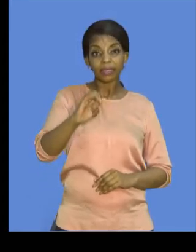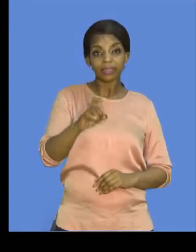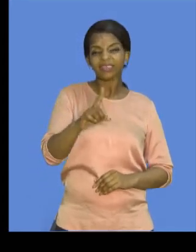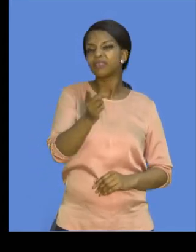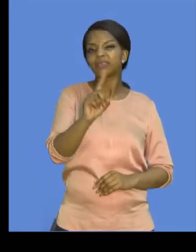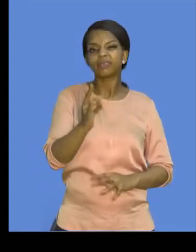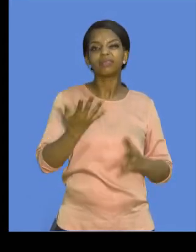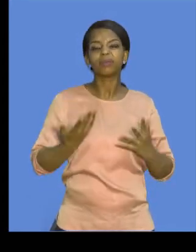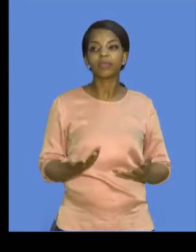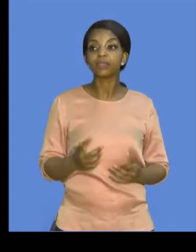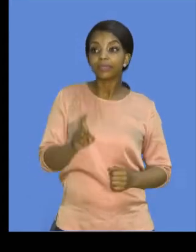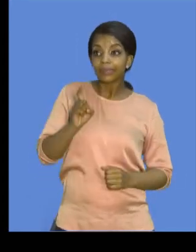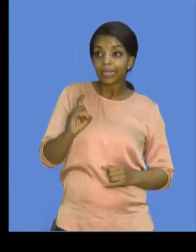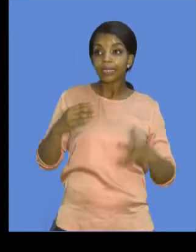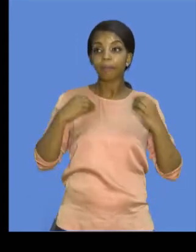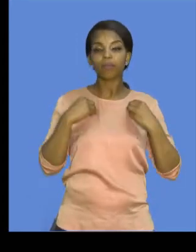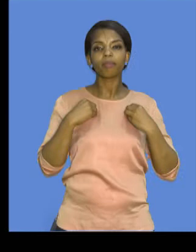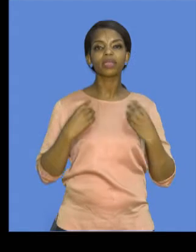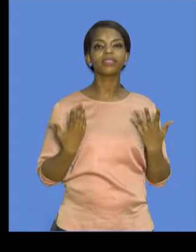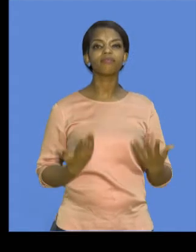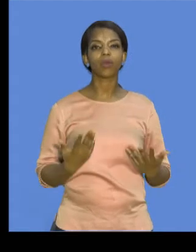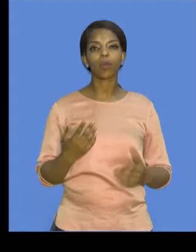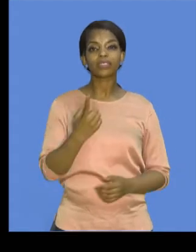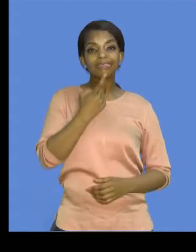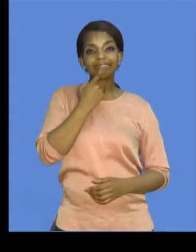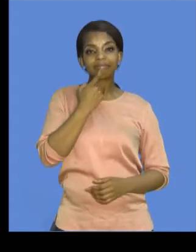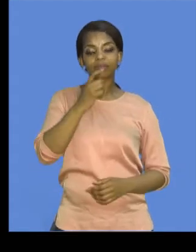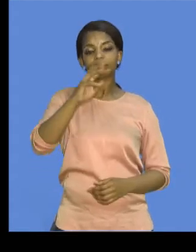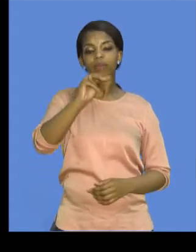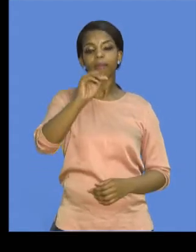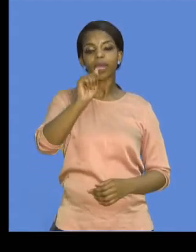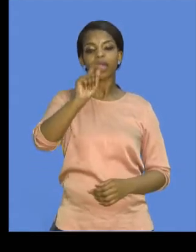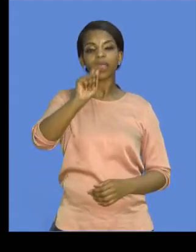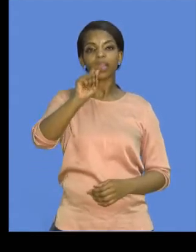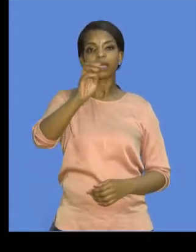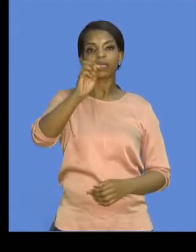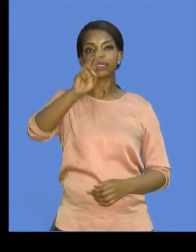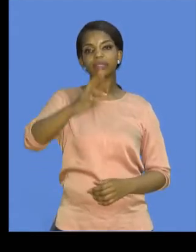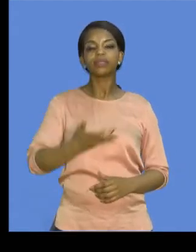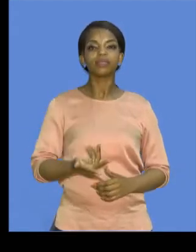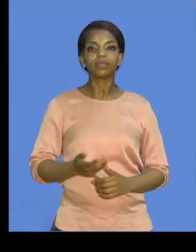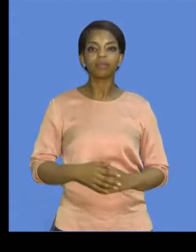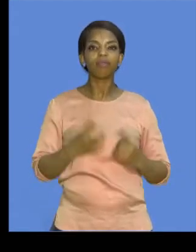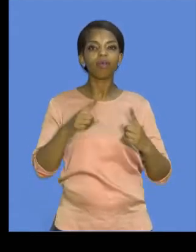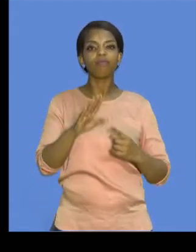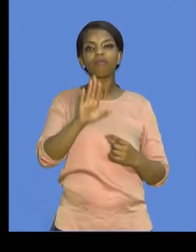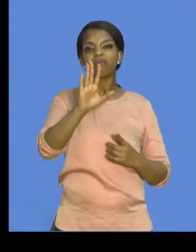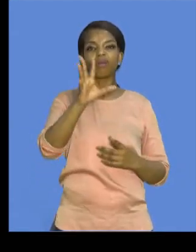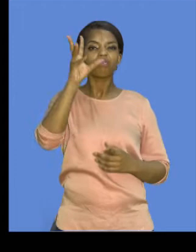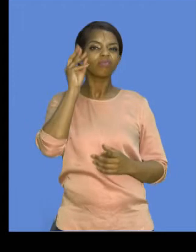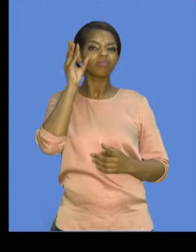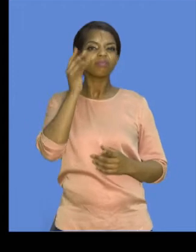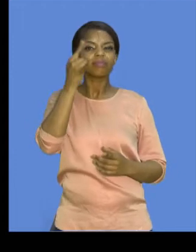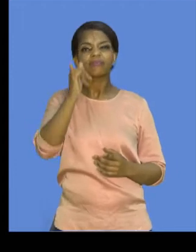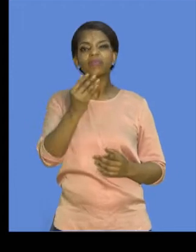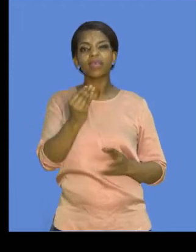of matter such that it would experience an electrostatic force when